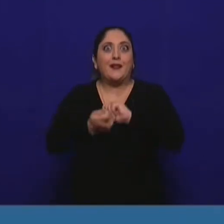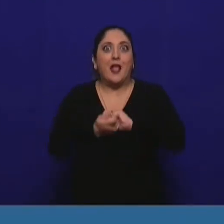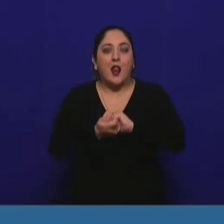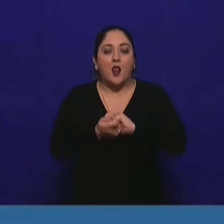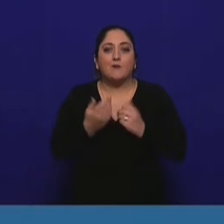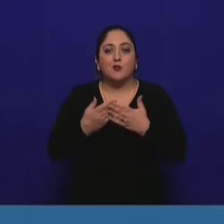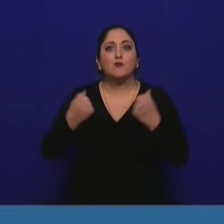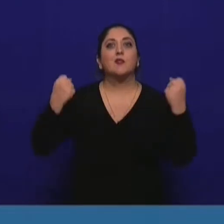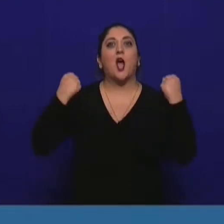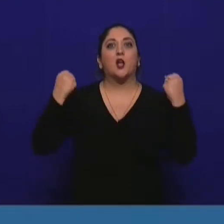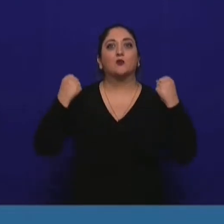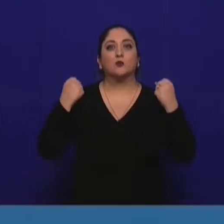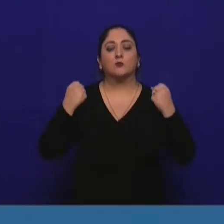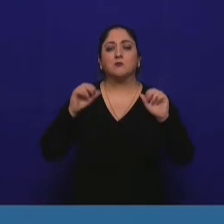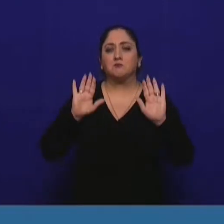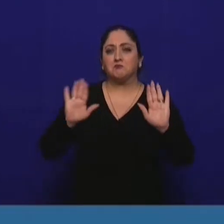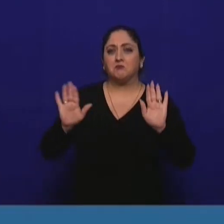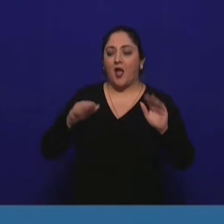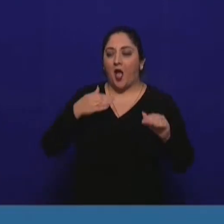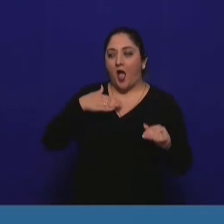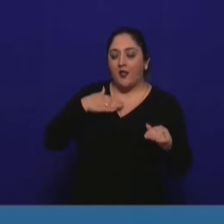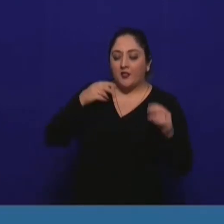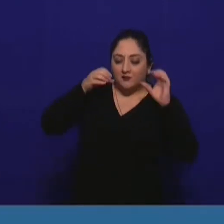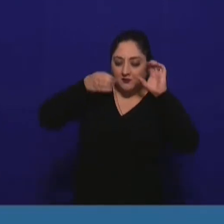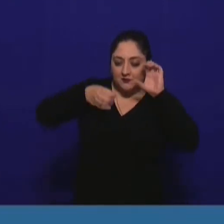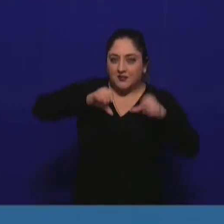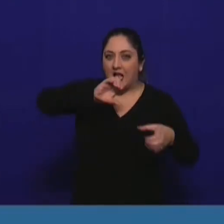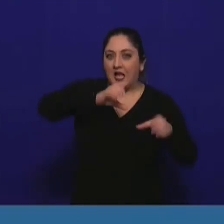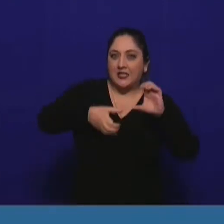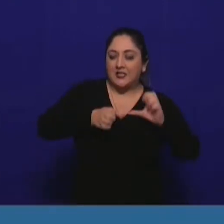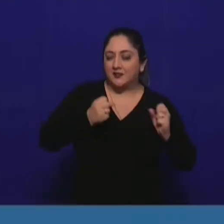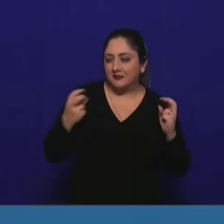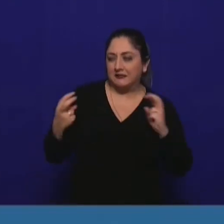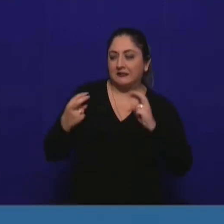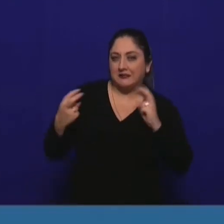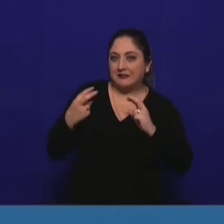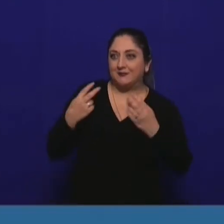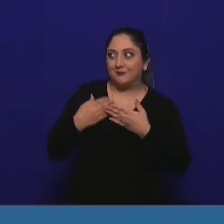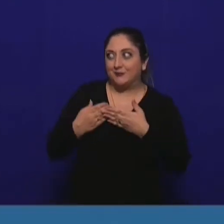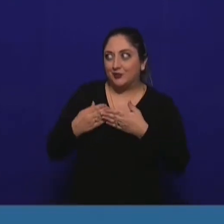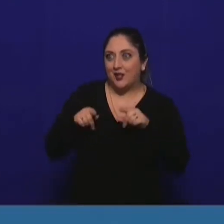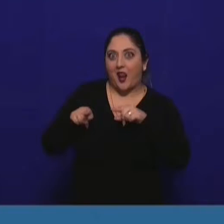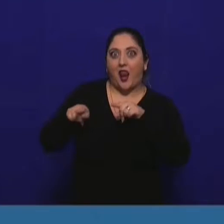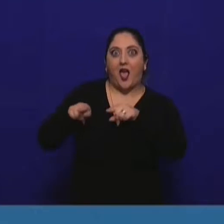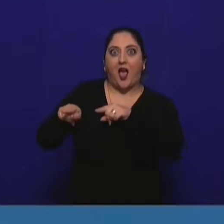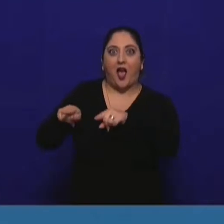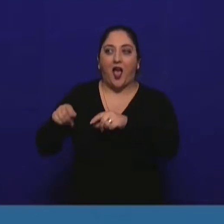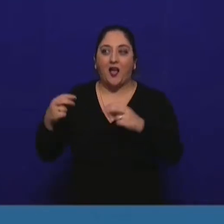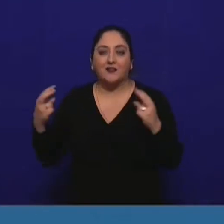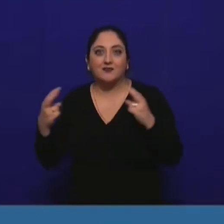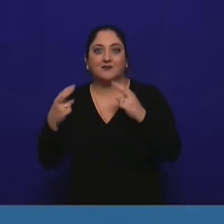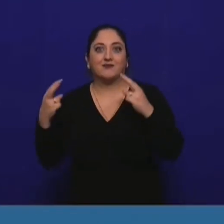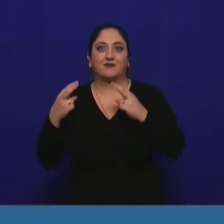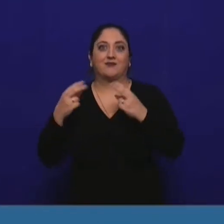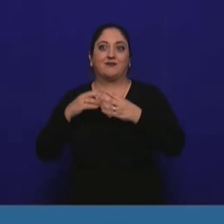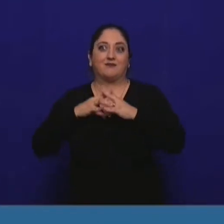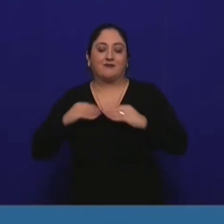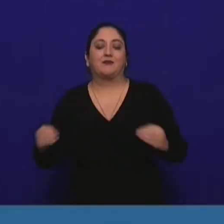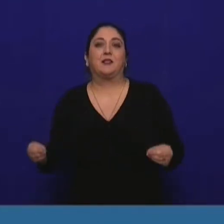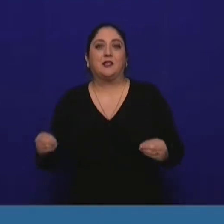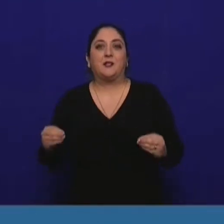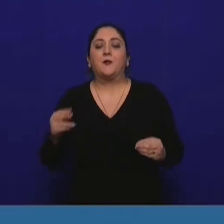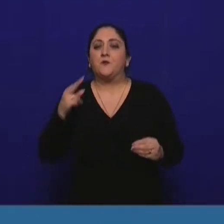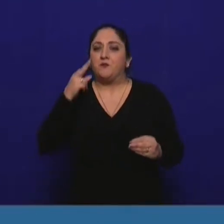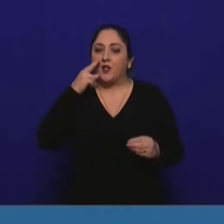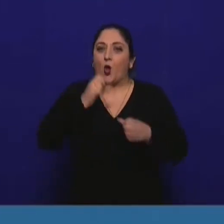nibqgħu nippruvaw nlaħqu ma' dan il-virus u anke huwa għalhekk li inti naraw li dawn il-kumpaniji